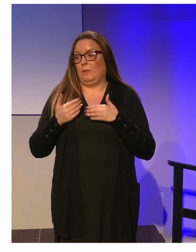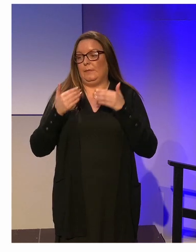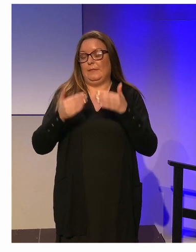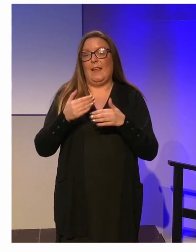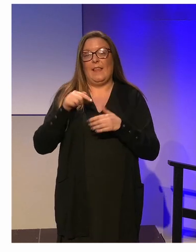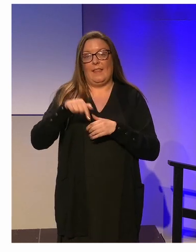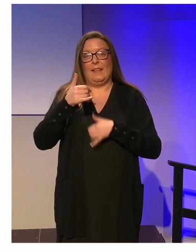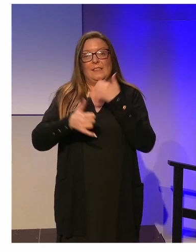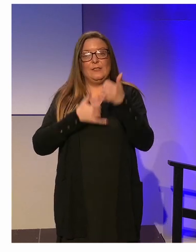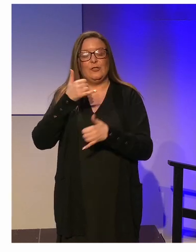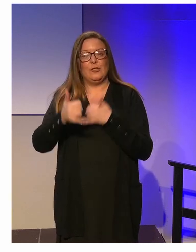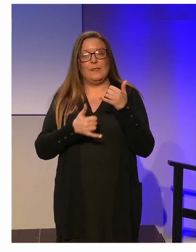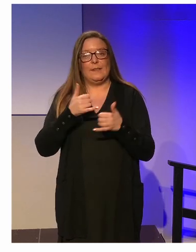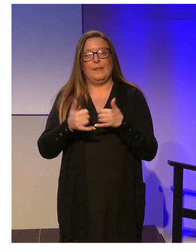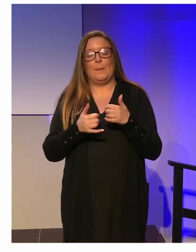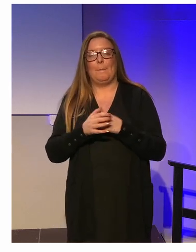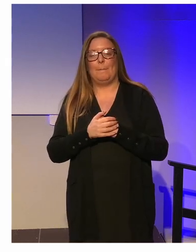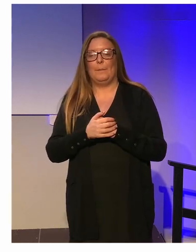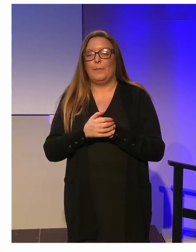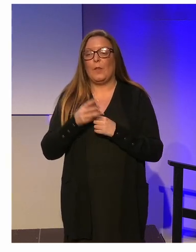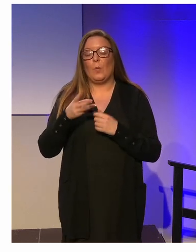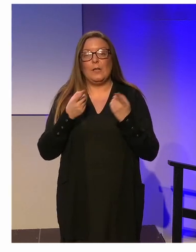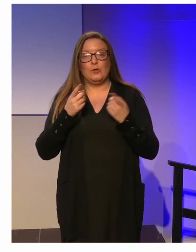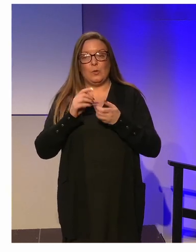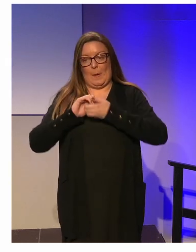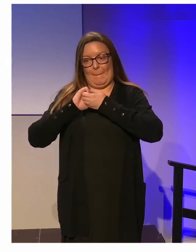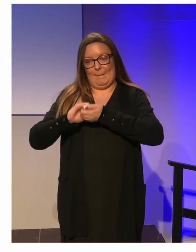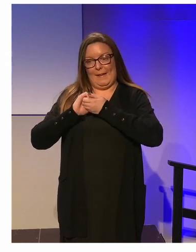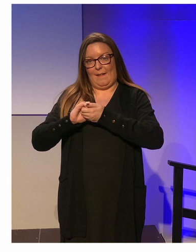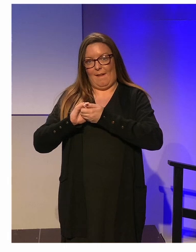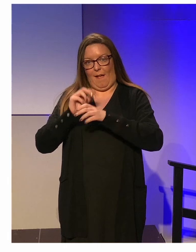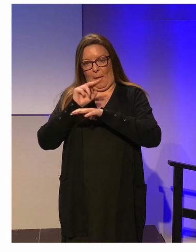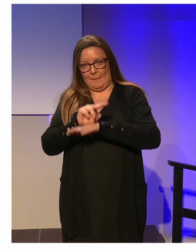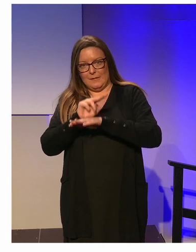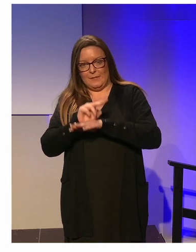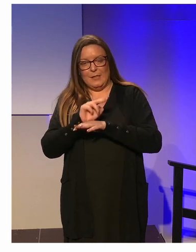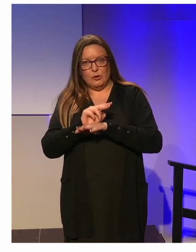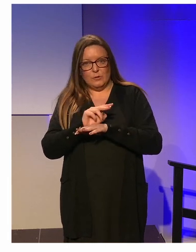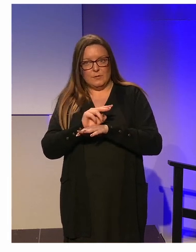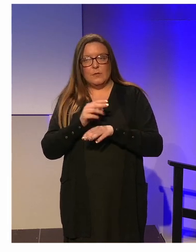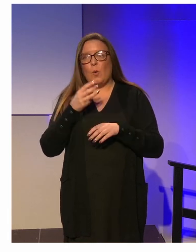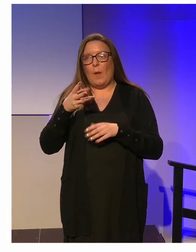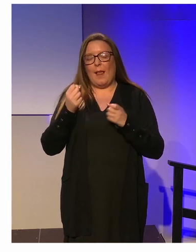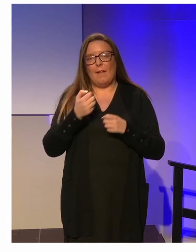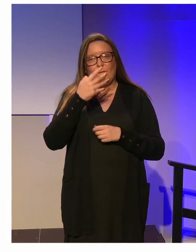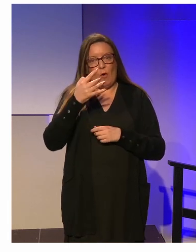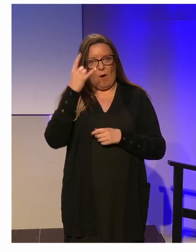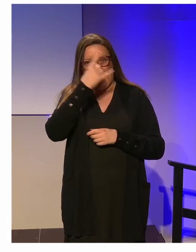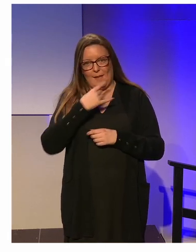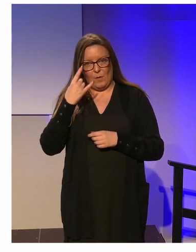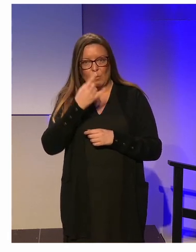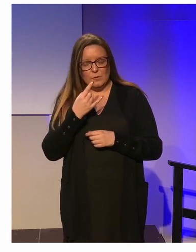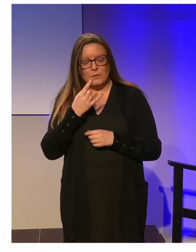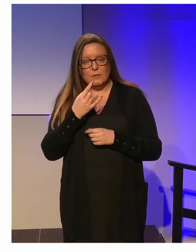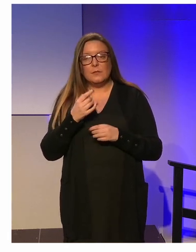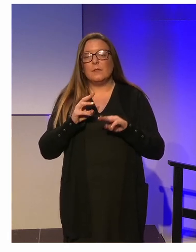main thing is, like I said, we're going to do our peer observations. We've given more time to it so that there'll be 4 hours. We're going to do some